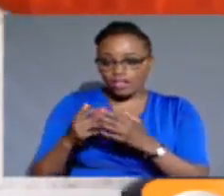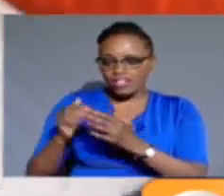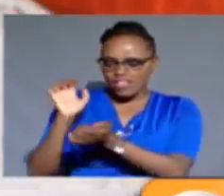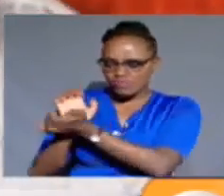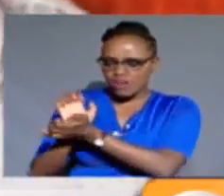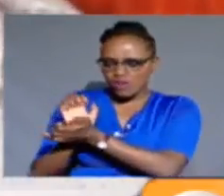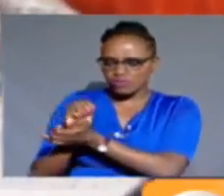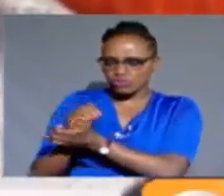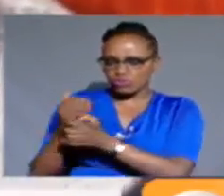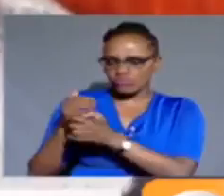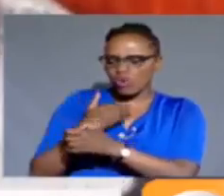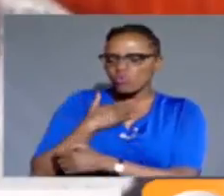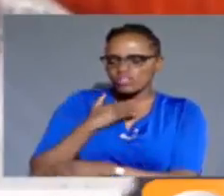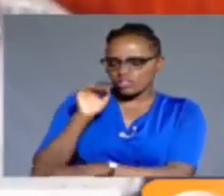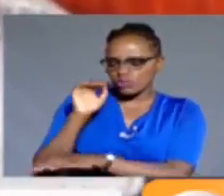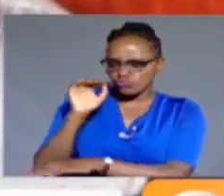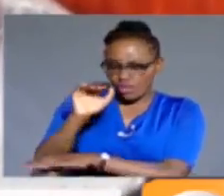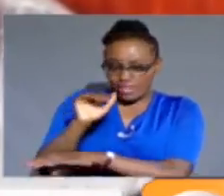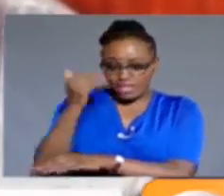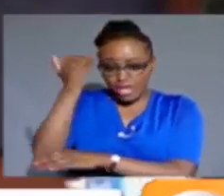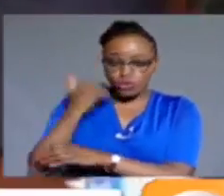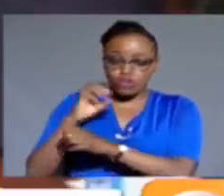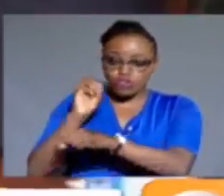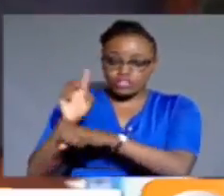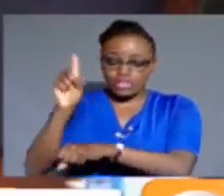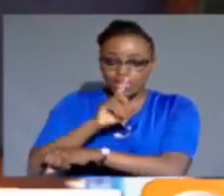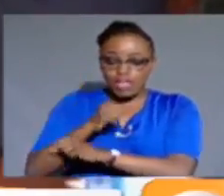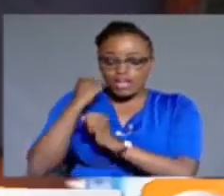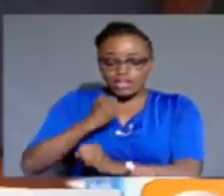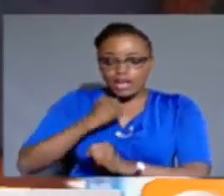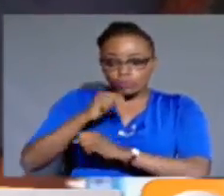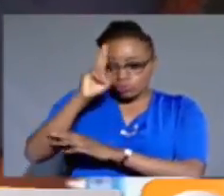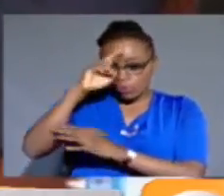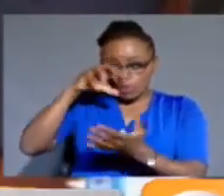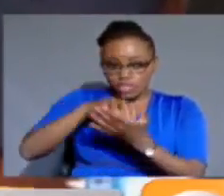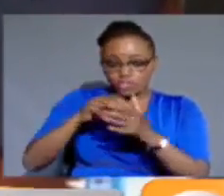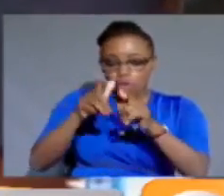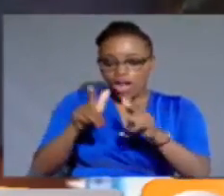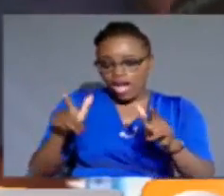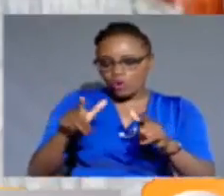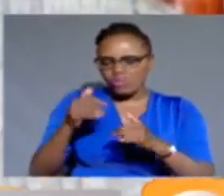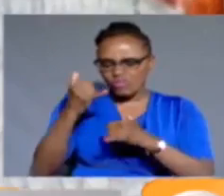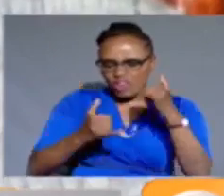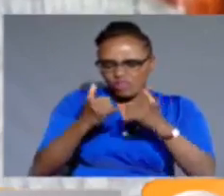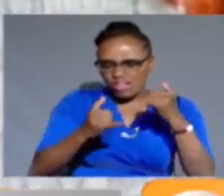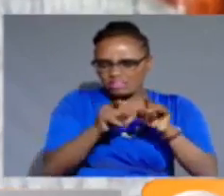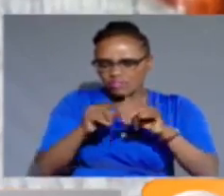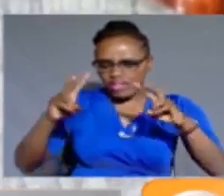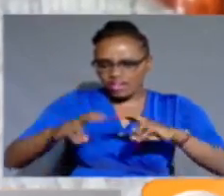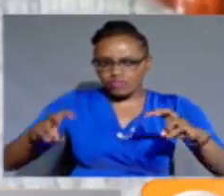sought to have Jaguar detained for 14 days at the Kamukunji Police Station to allow them finalize